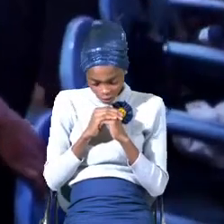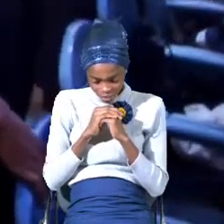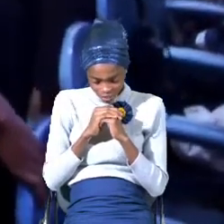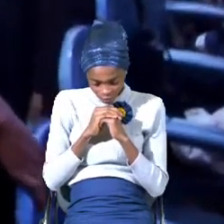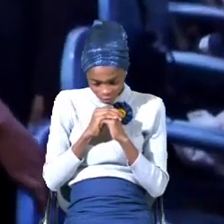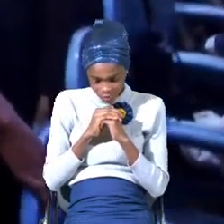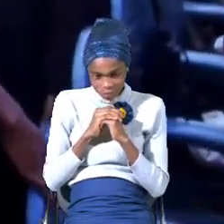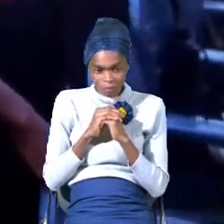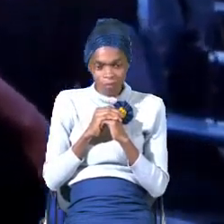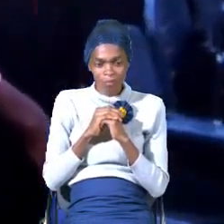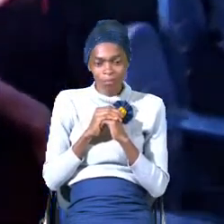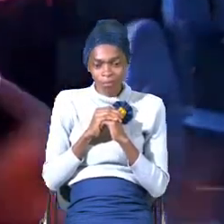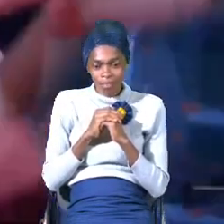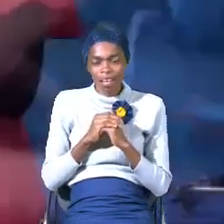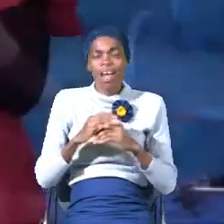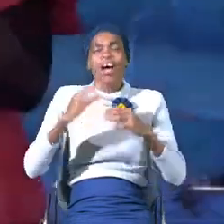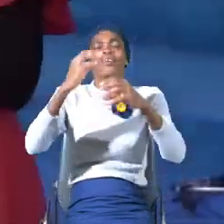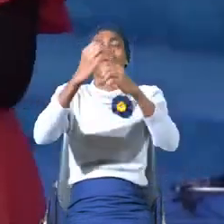I am your worship.